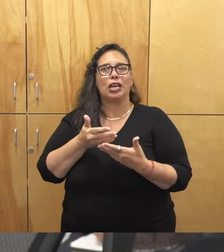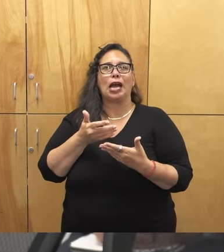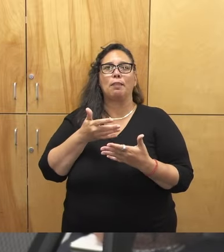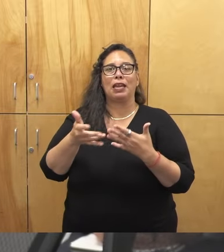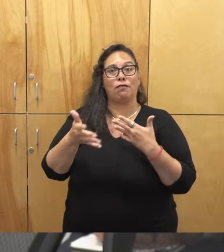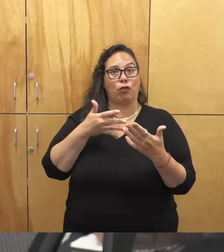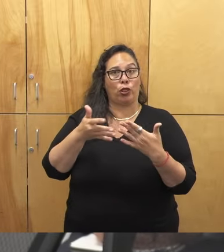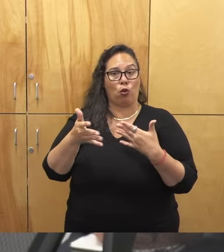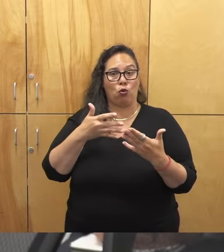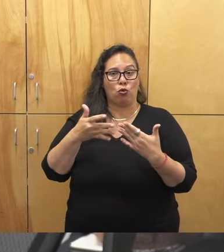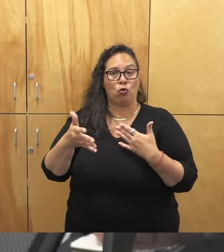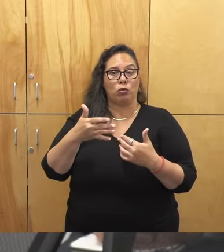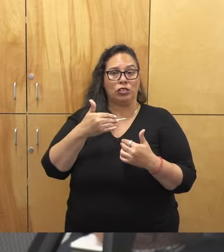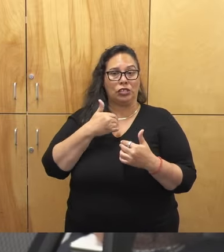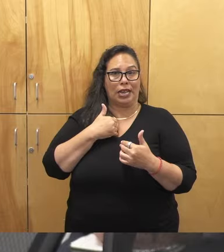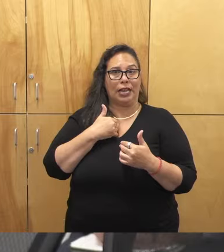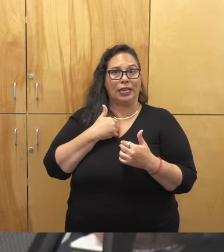a